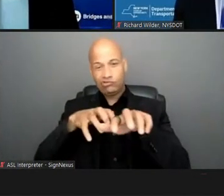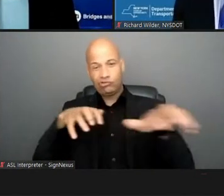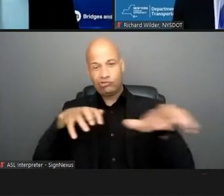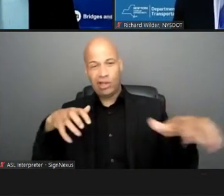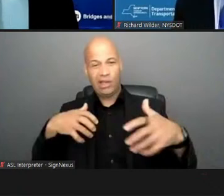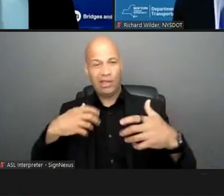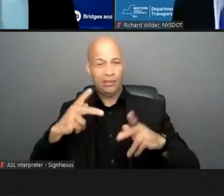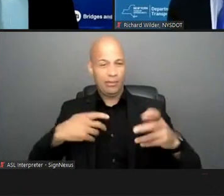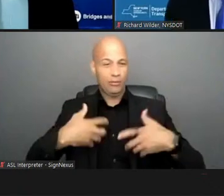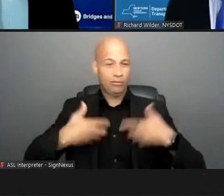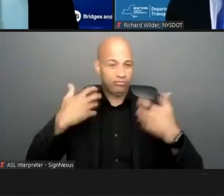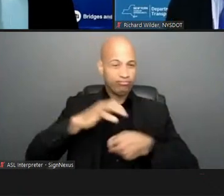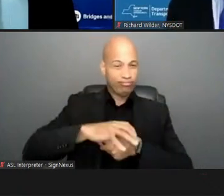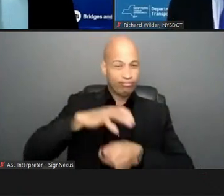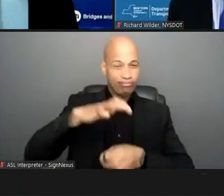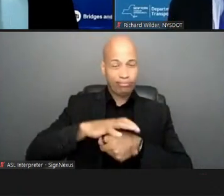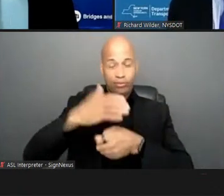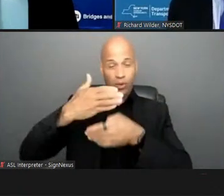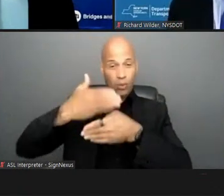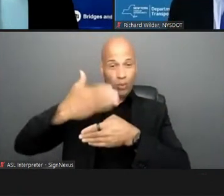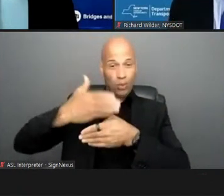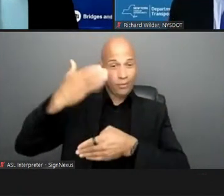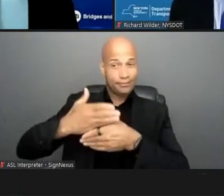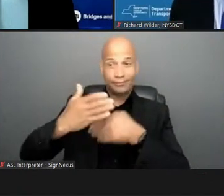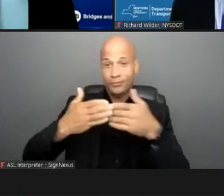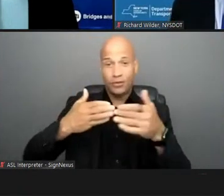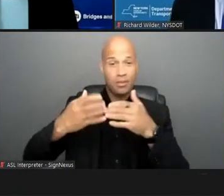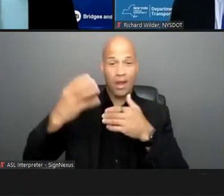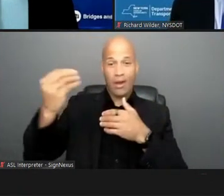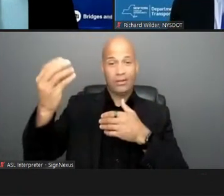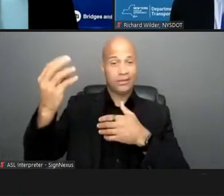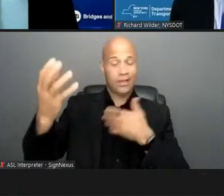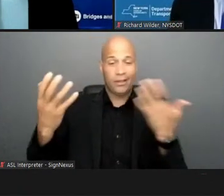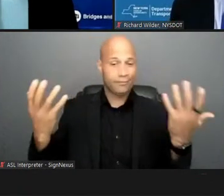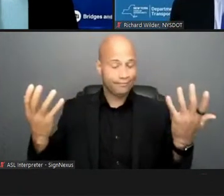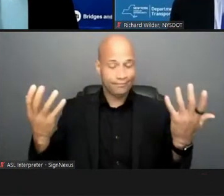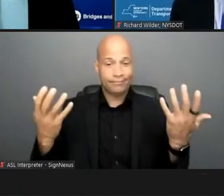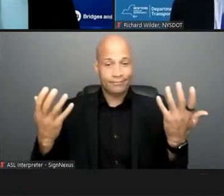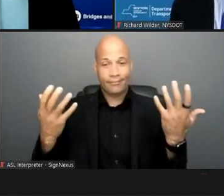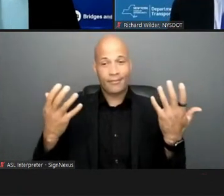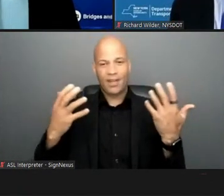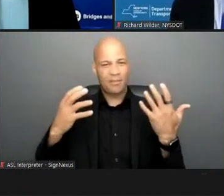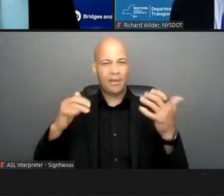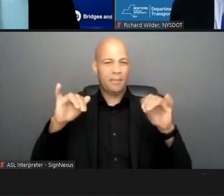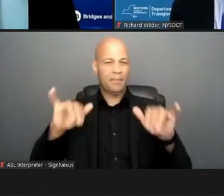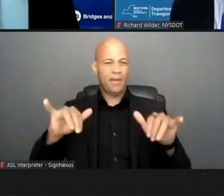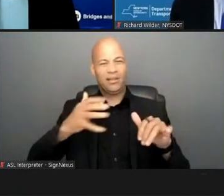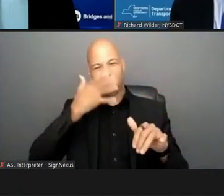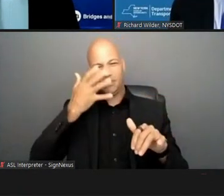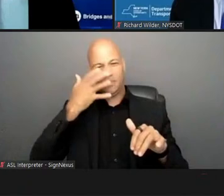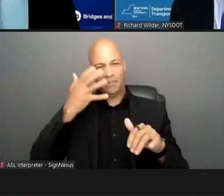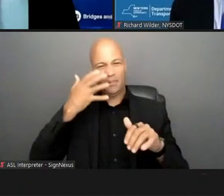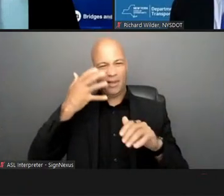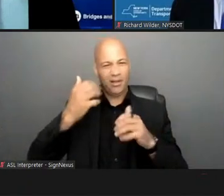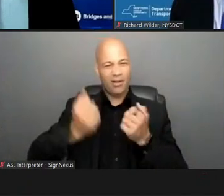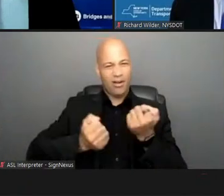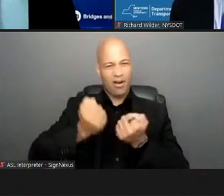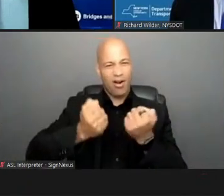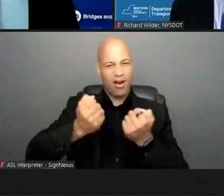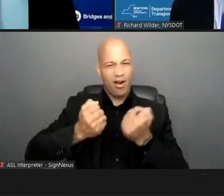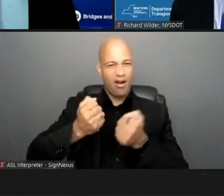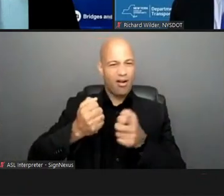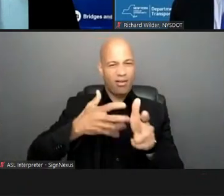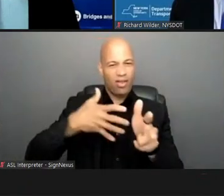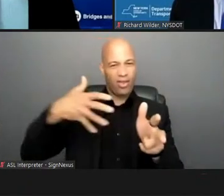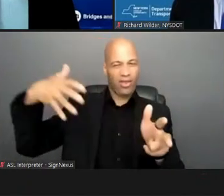we keep our windows closed no matter the temperatures outside and even so we often smell exhaust inside our homes I often think of